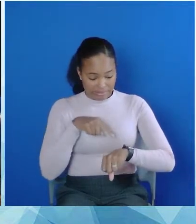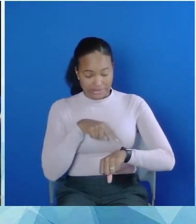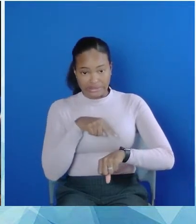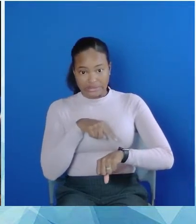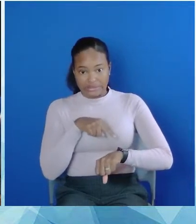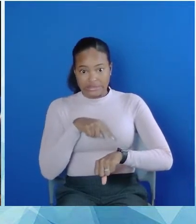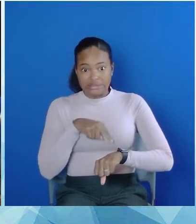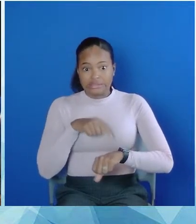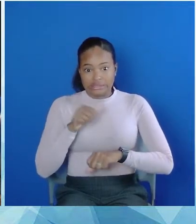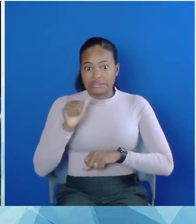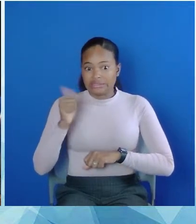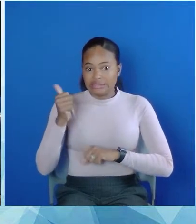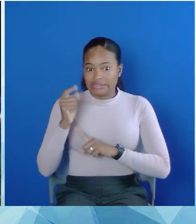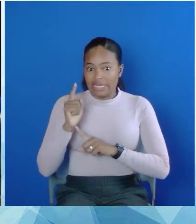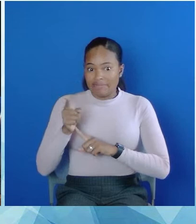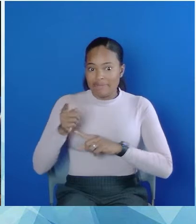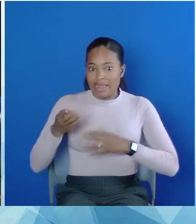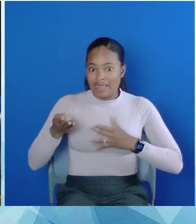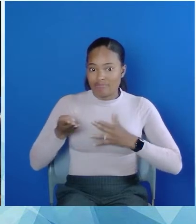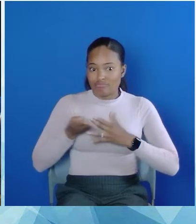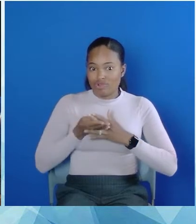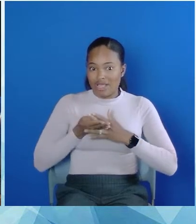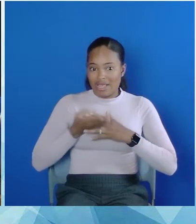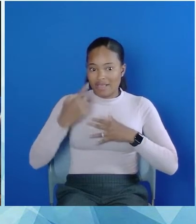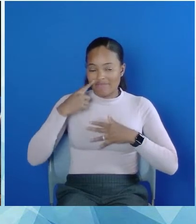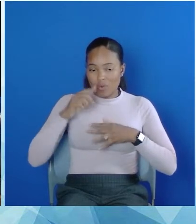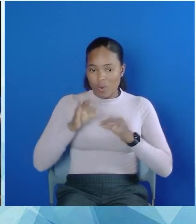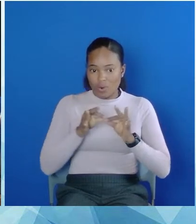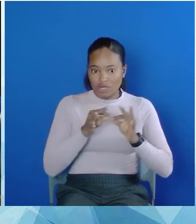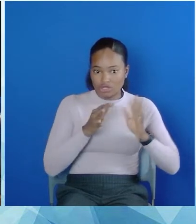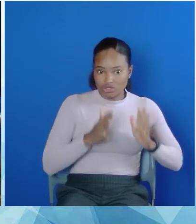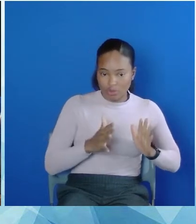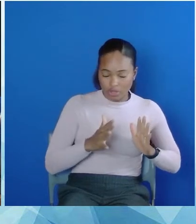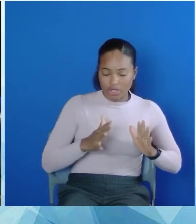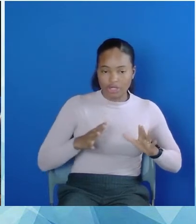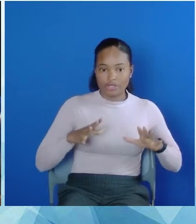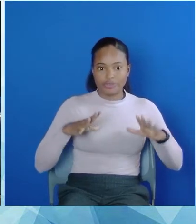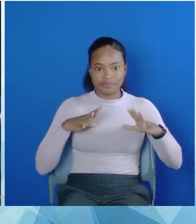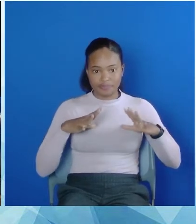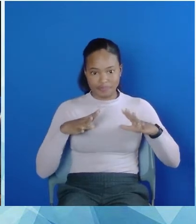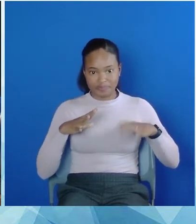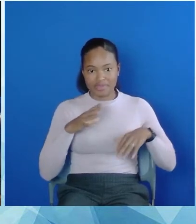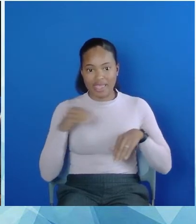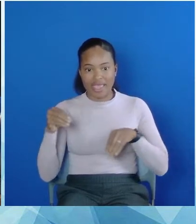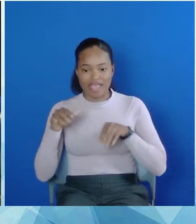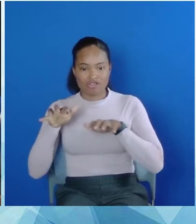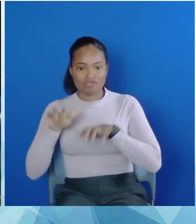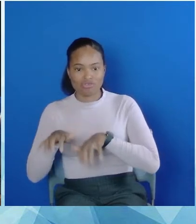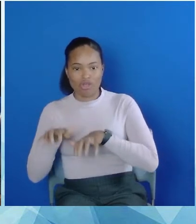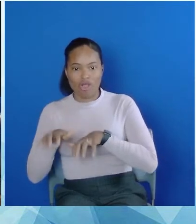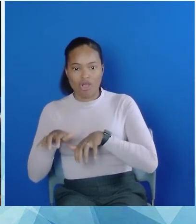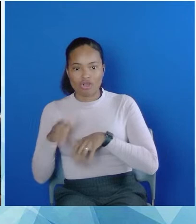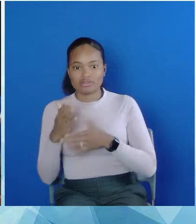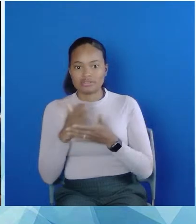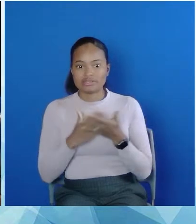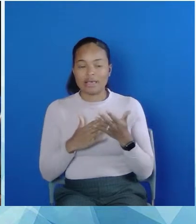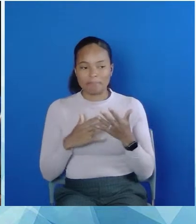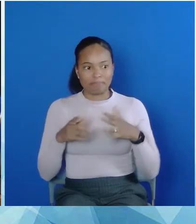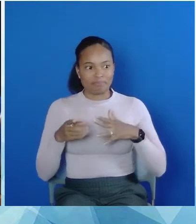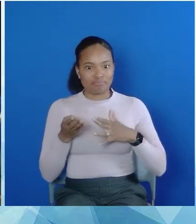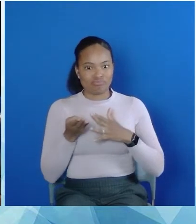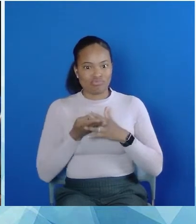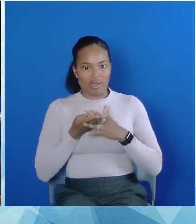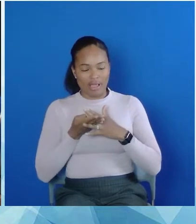a 10-minute break to allow the interpreters and our CART reporter some downtime. We